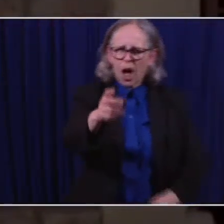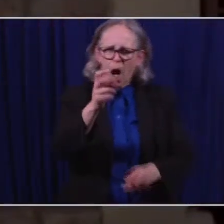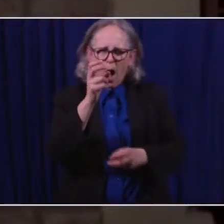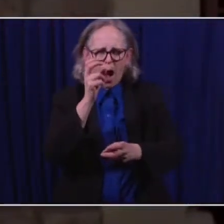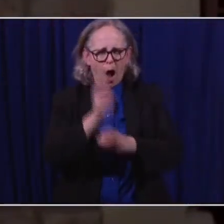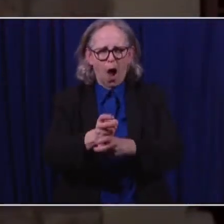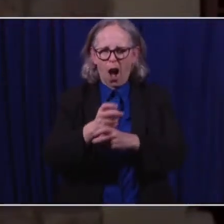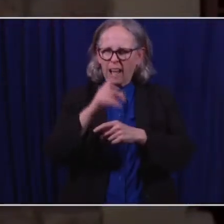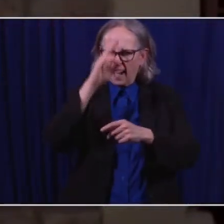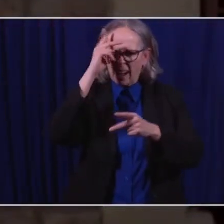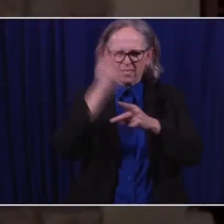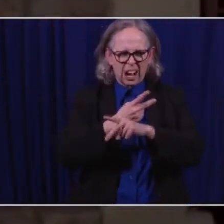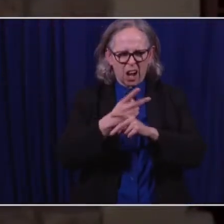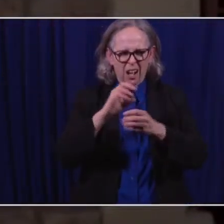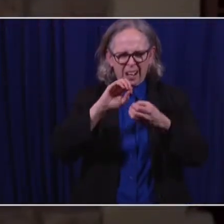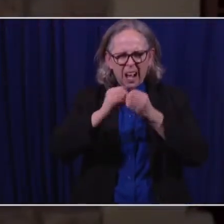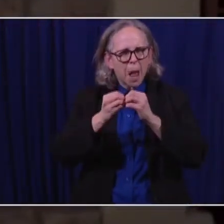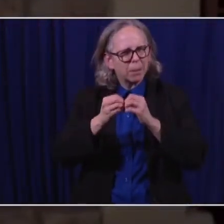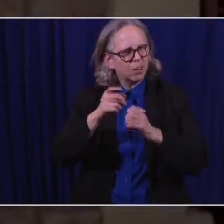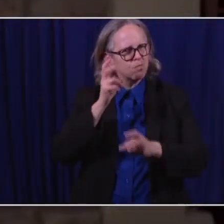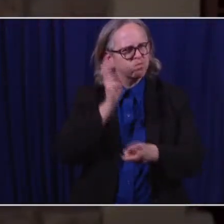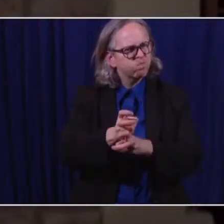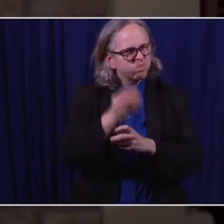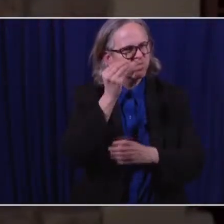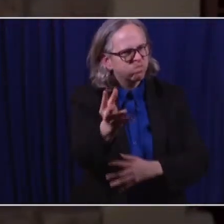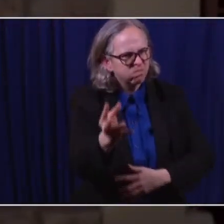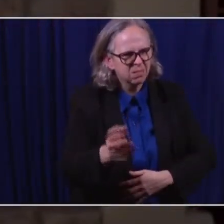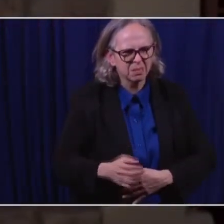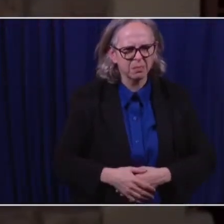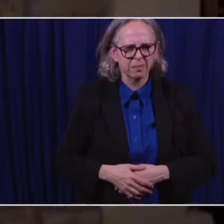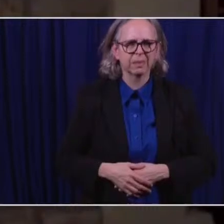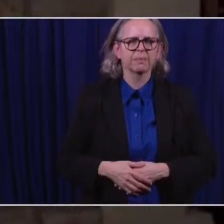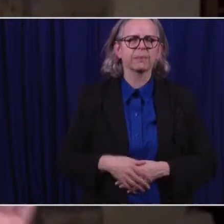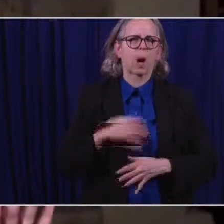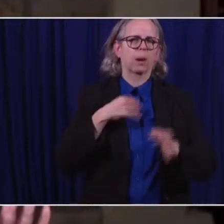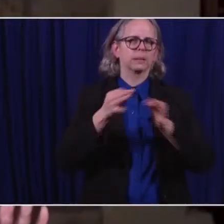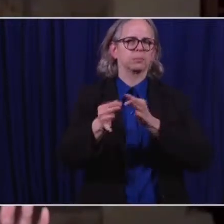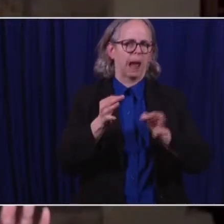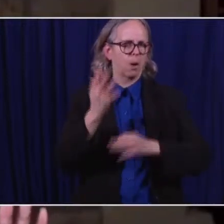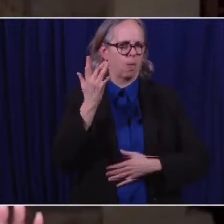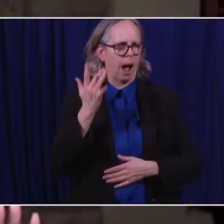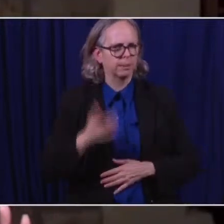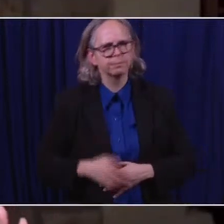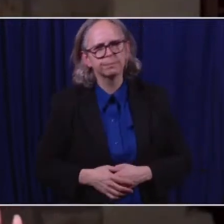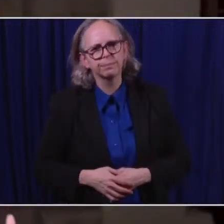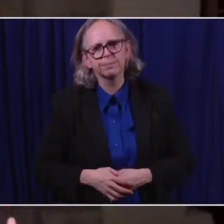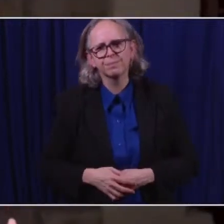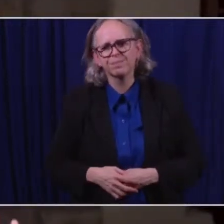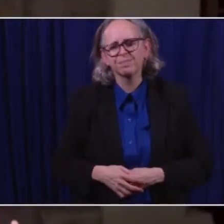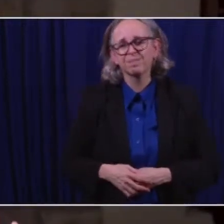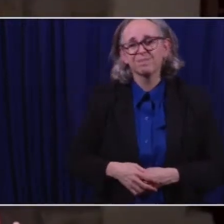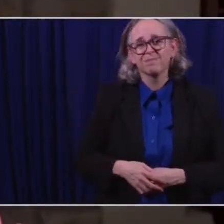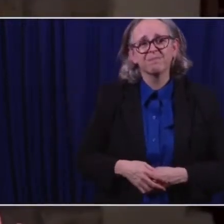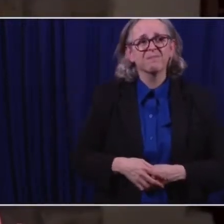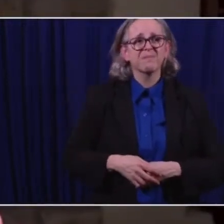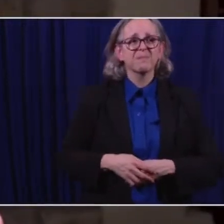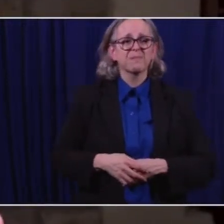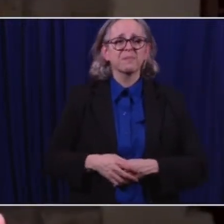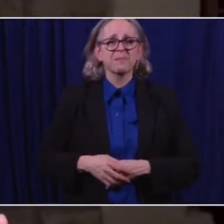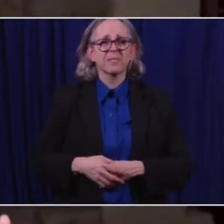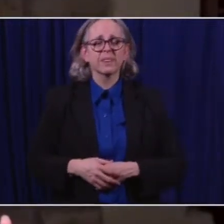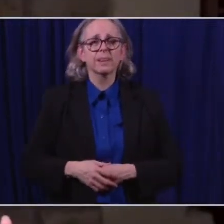tell, and let me just explain why. First of all, as we've said, we put a